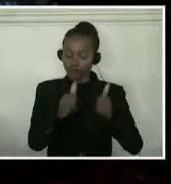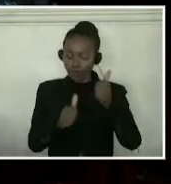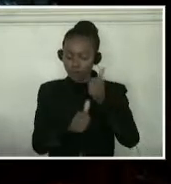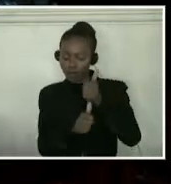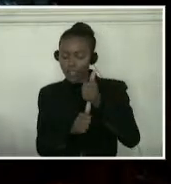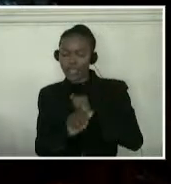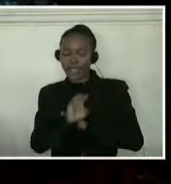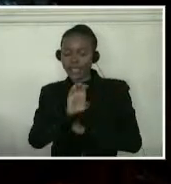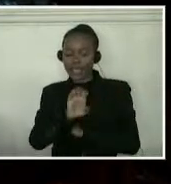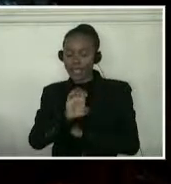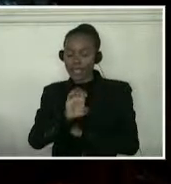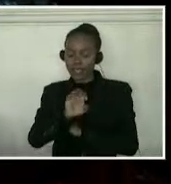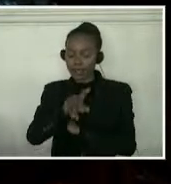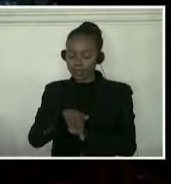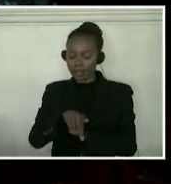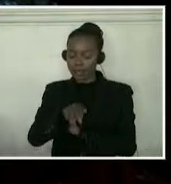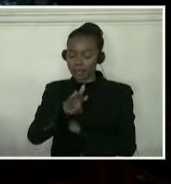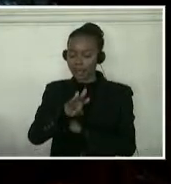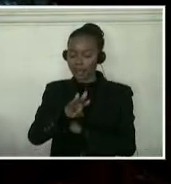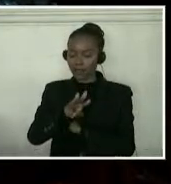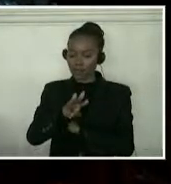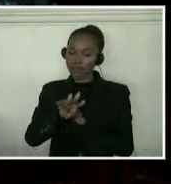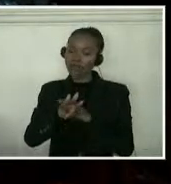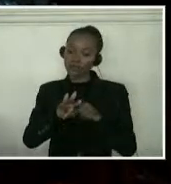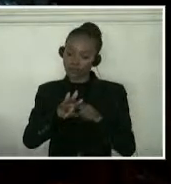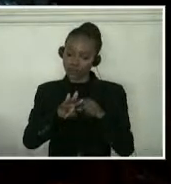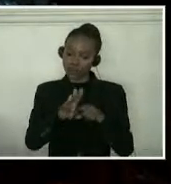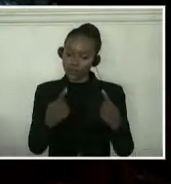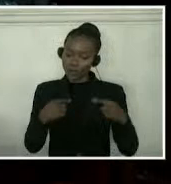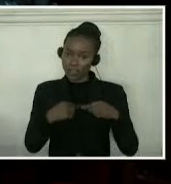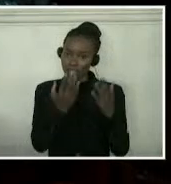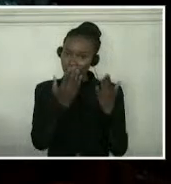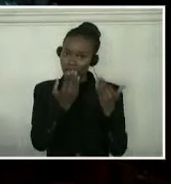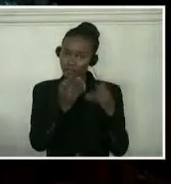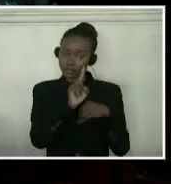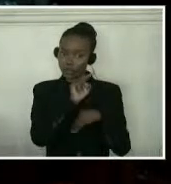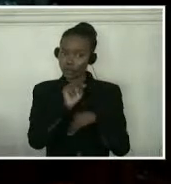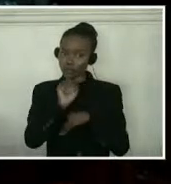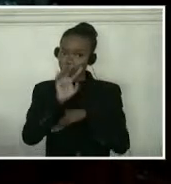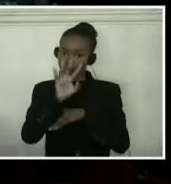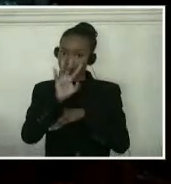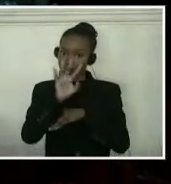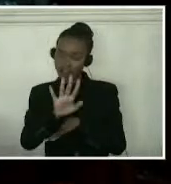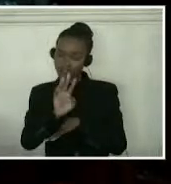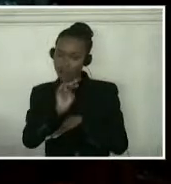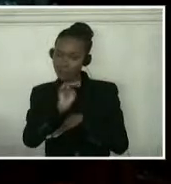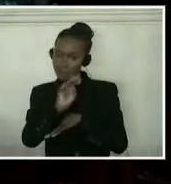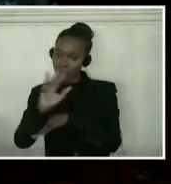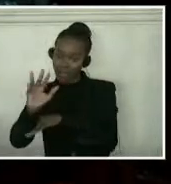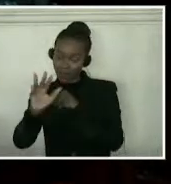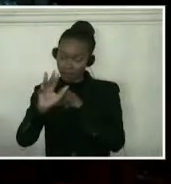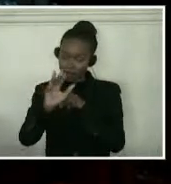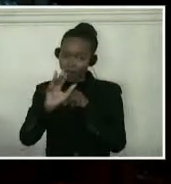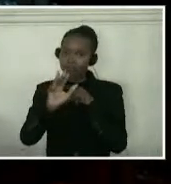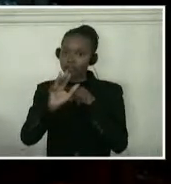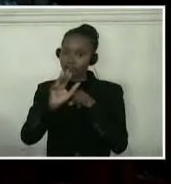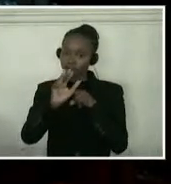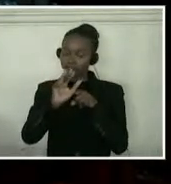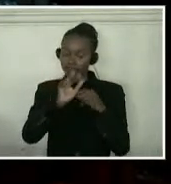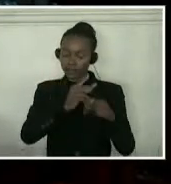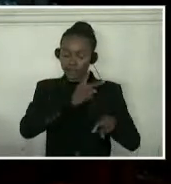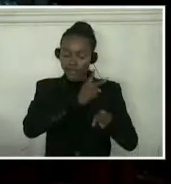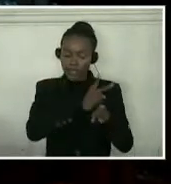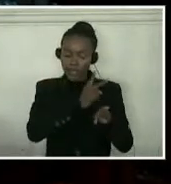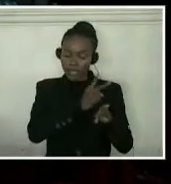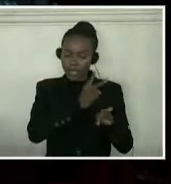not expect that the 1.5 billion rent budget are located for the